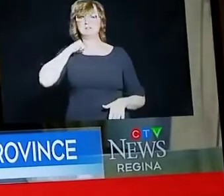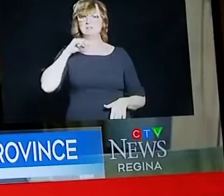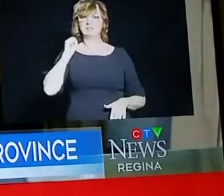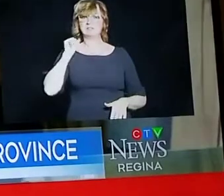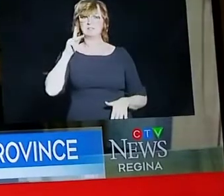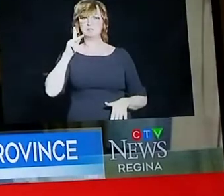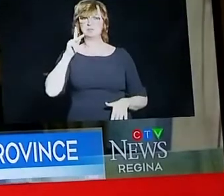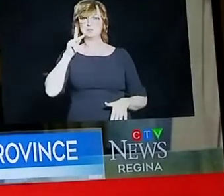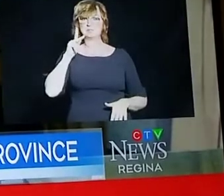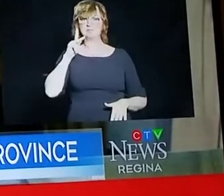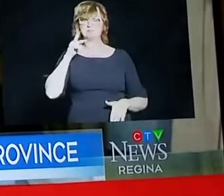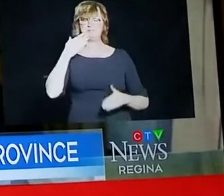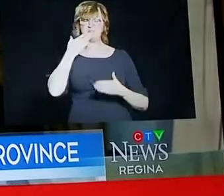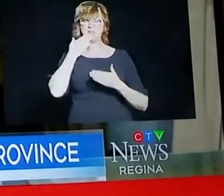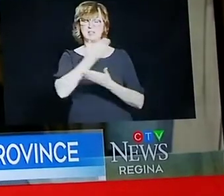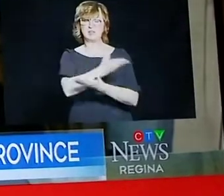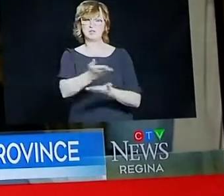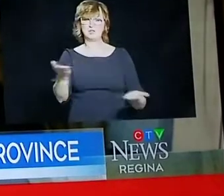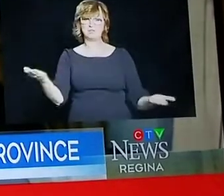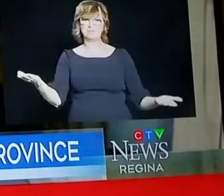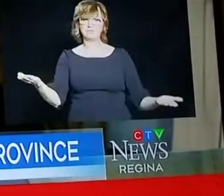home. Thank you.